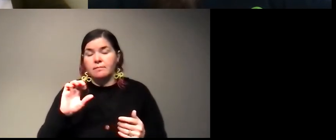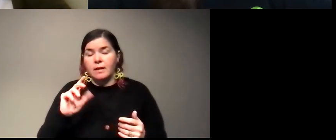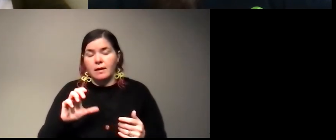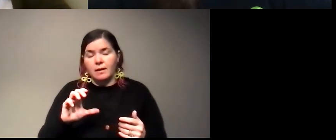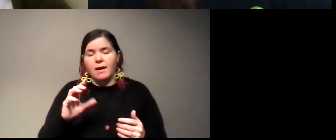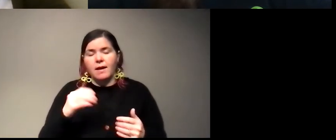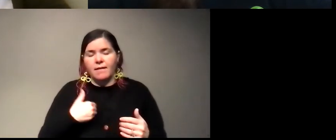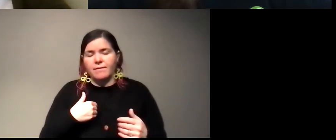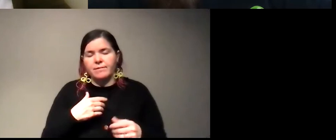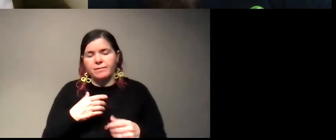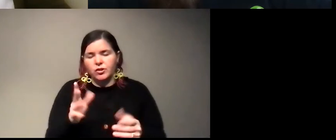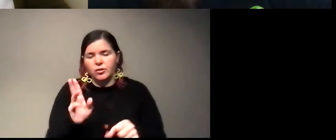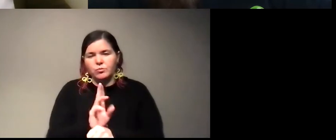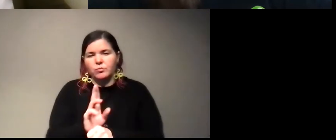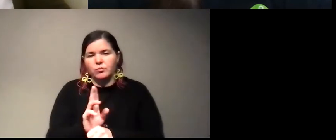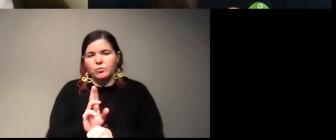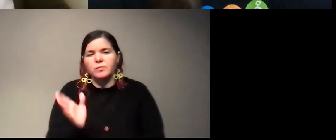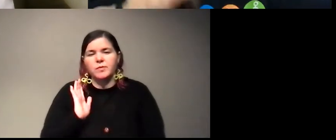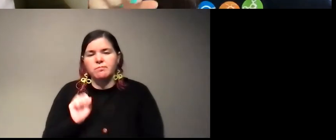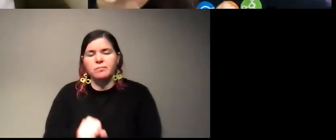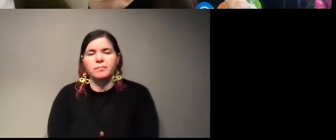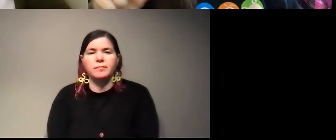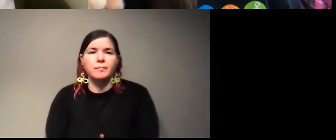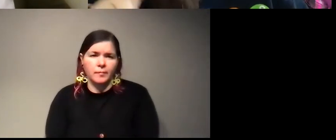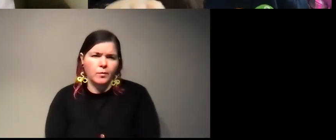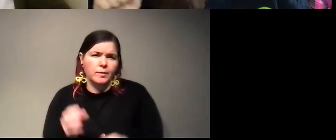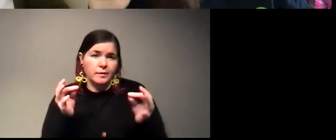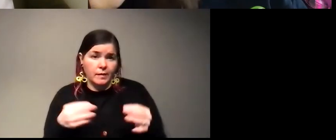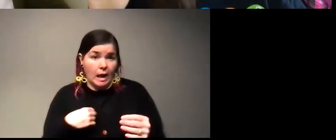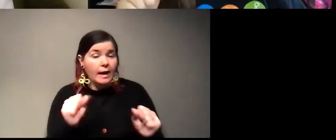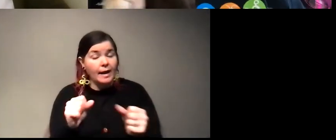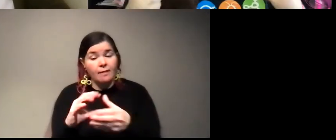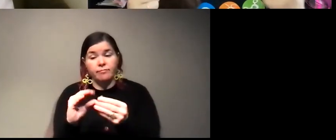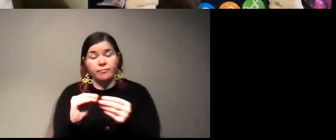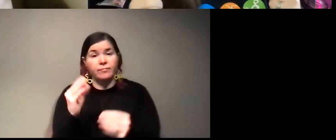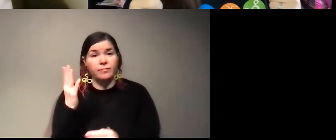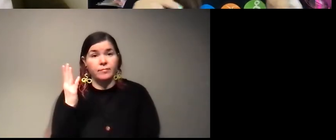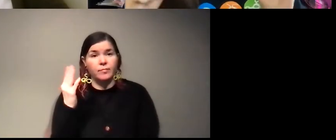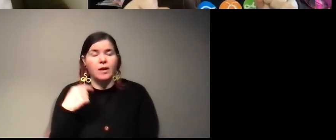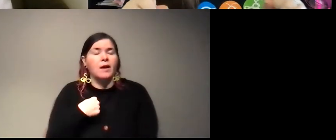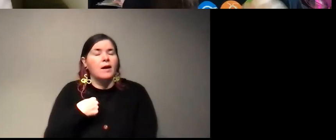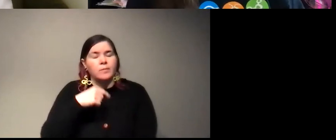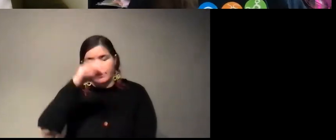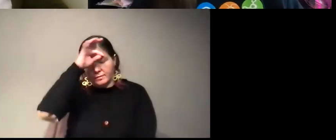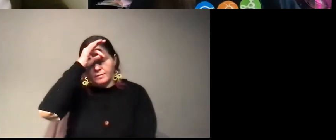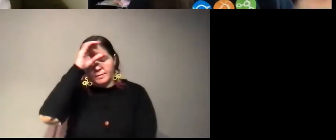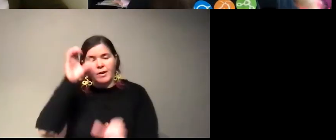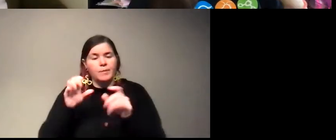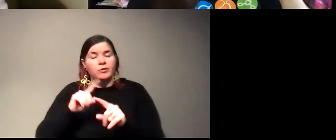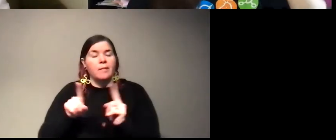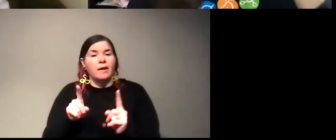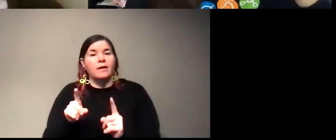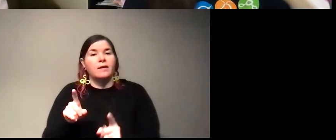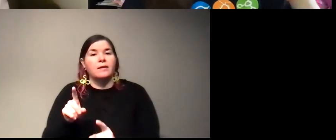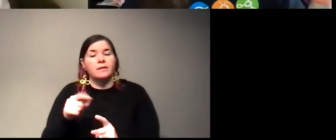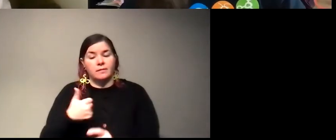way to kind of help solve that question. Yeah, totally. So I can actually speak to this a little bit because I don't know anything about chemistry. But when I was